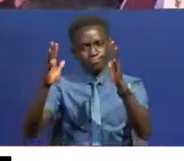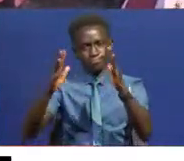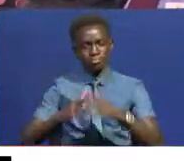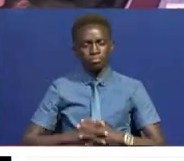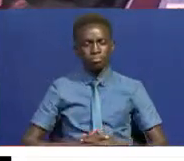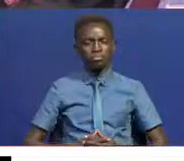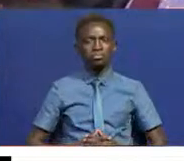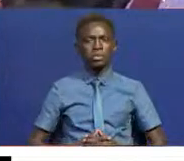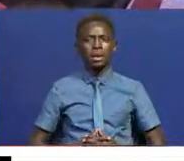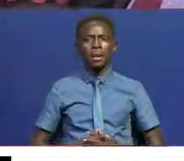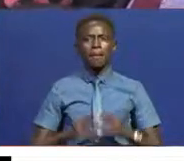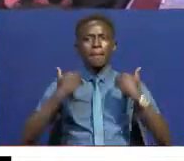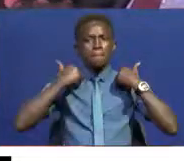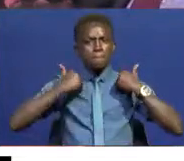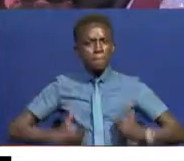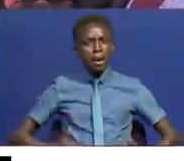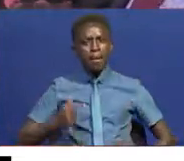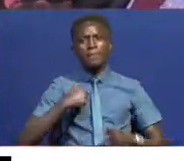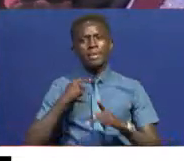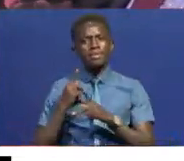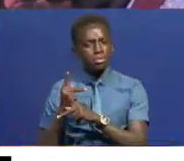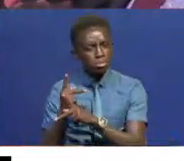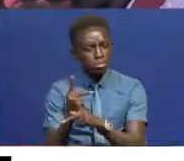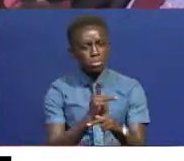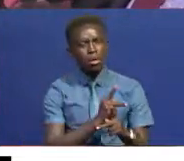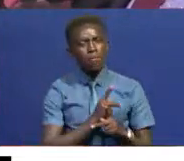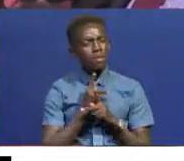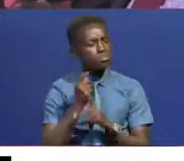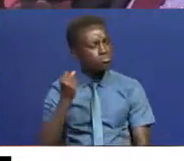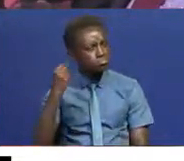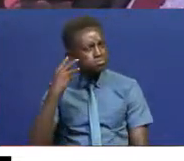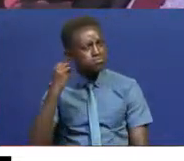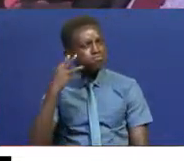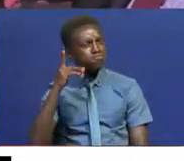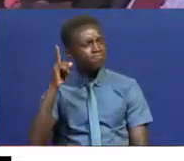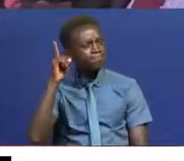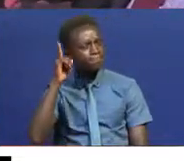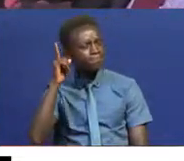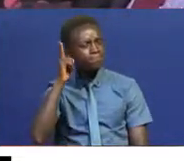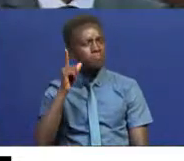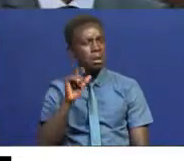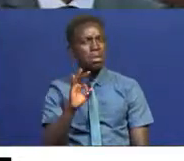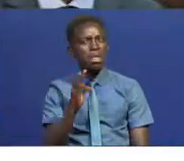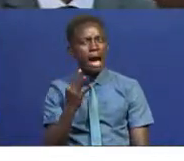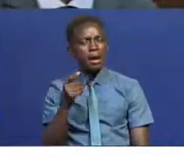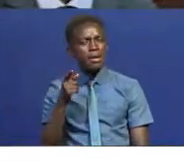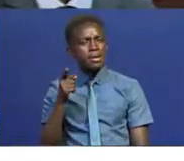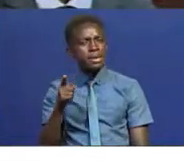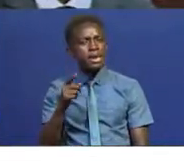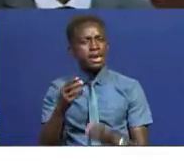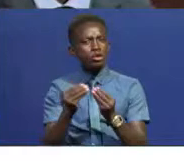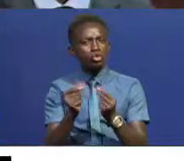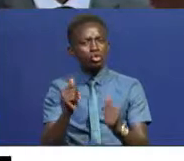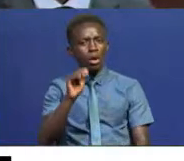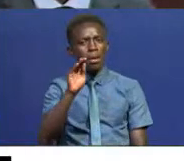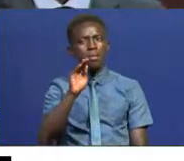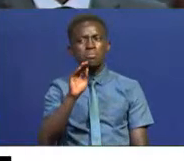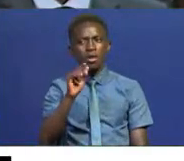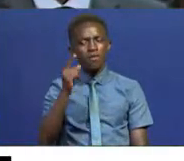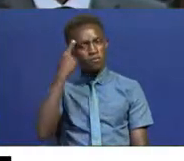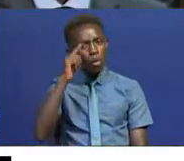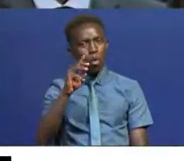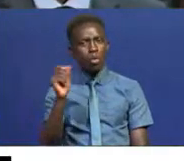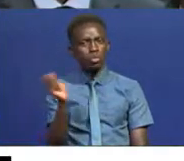I have carefully listened to the resolutions of the third National Wage Bill Conference as read here by the chairperson of the